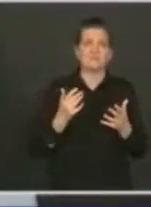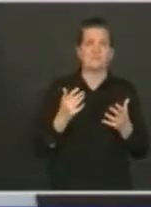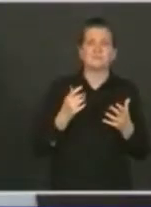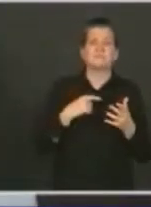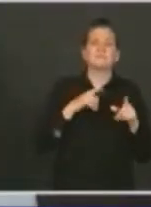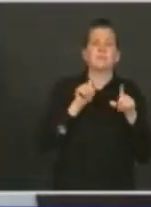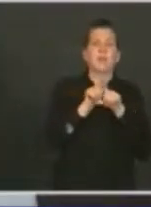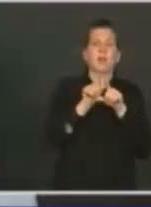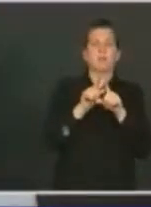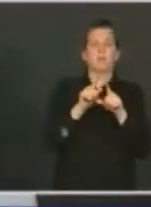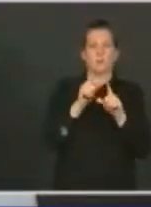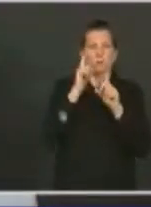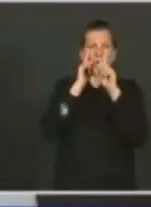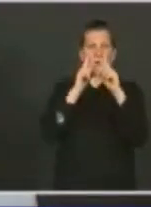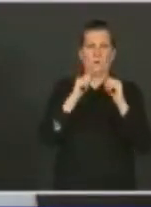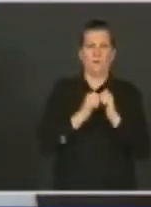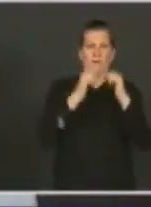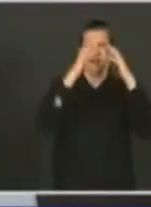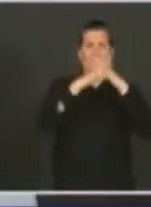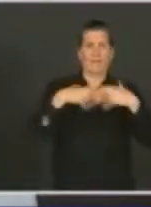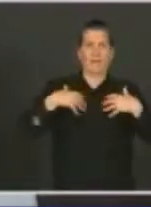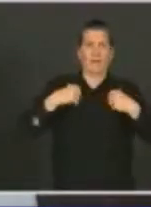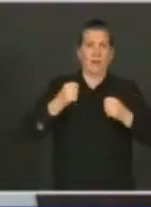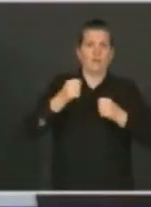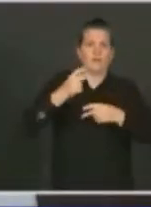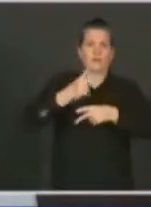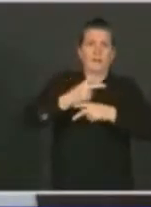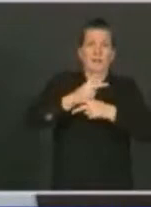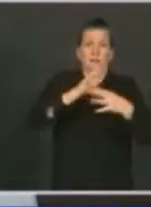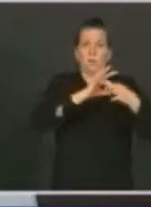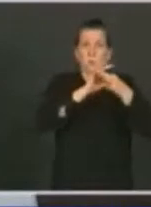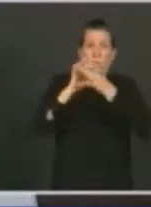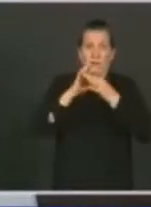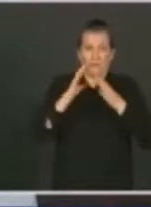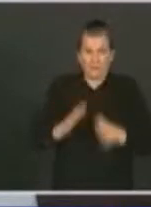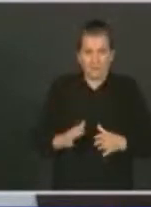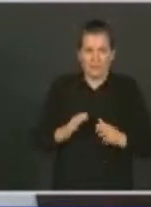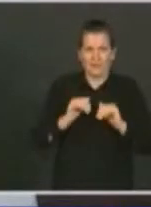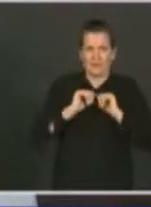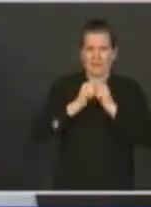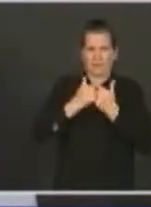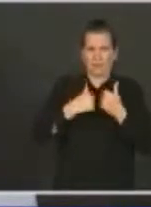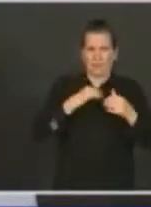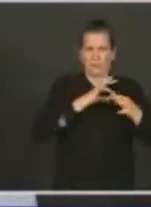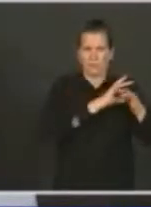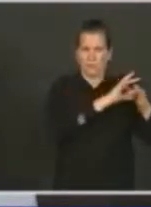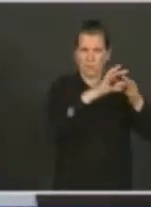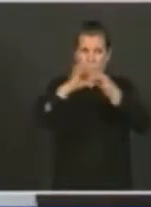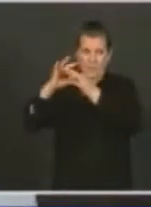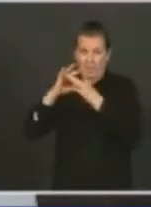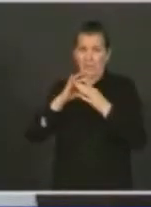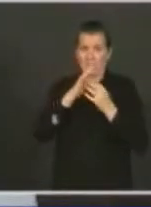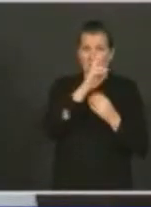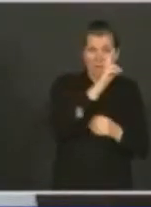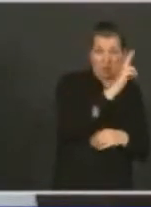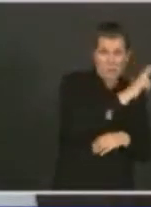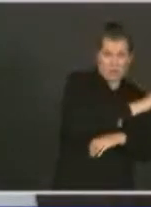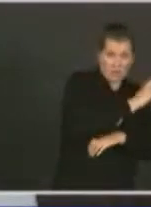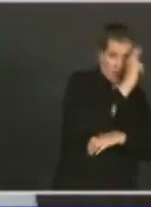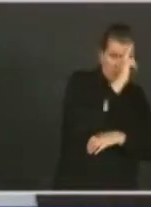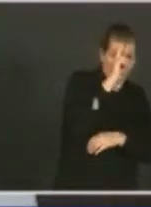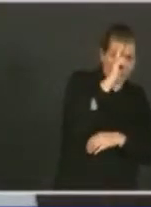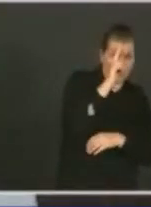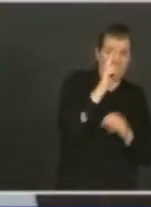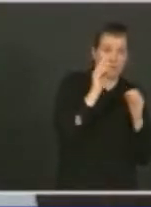the Healthcare Coordination Center so that we can better coordinate across the hospitals that may have more